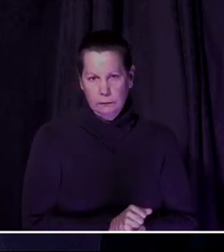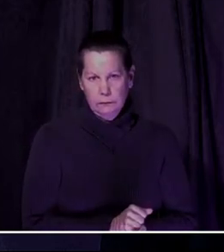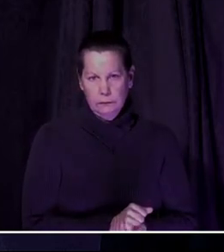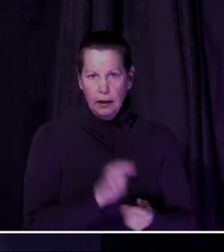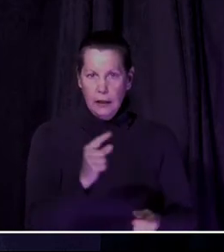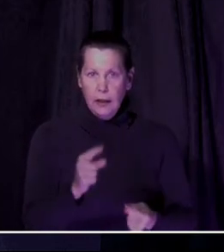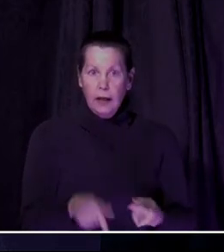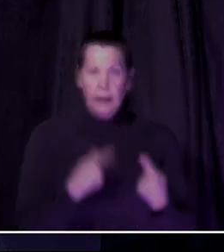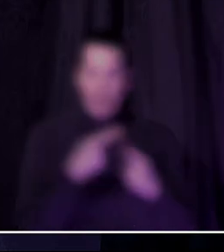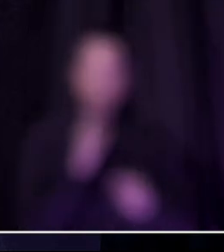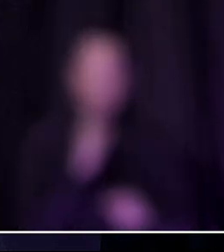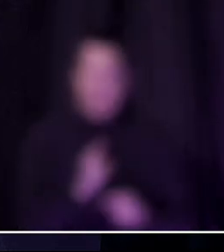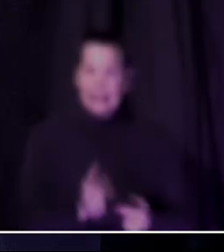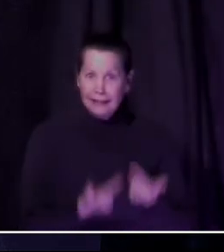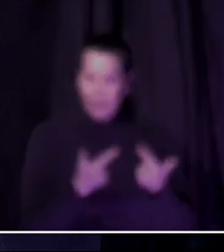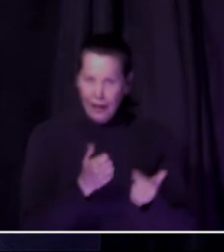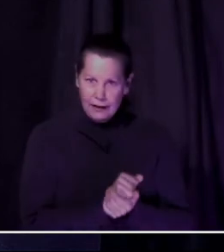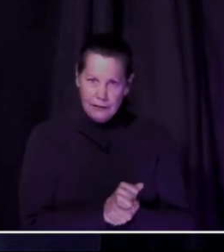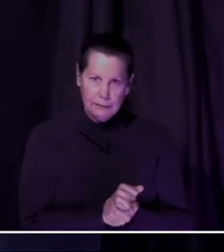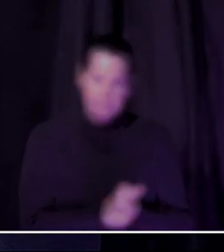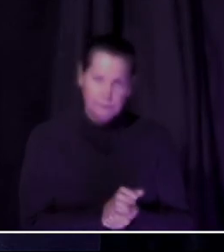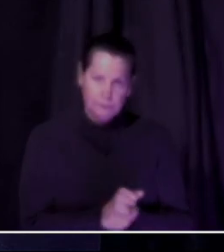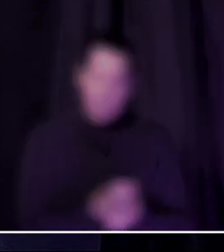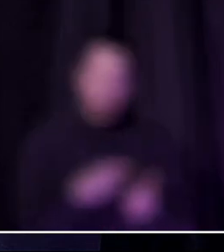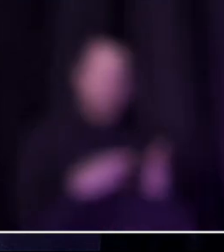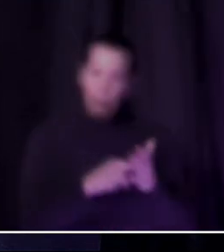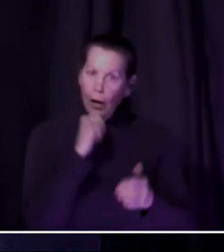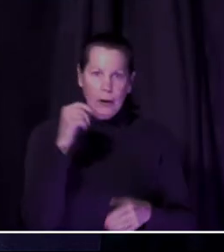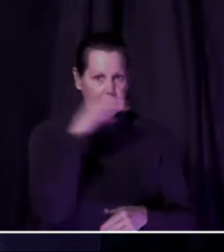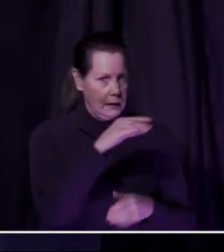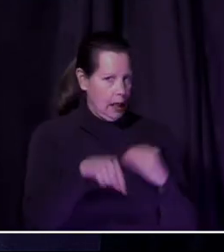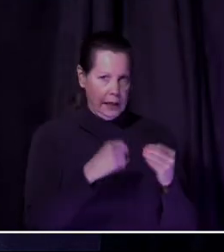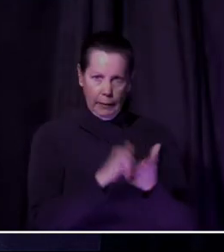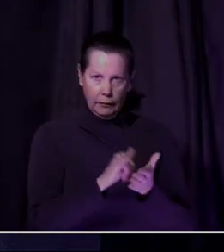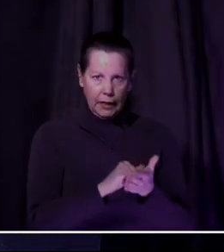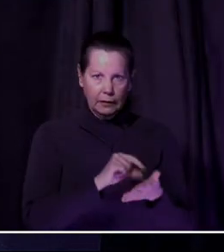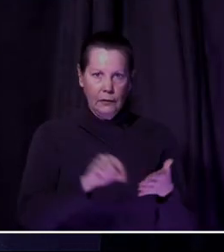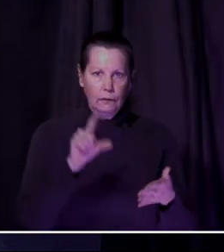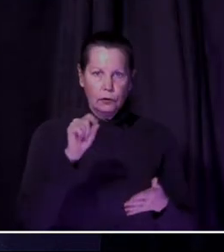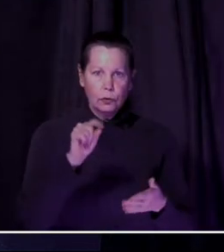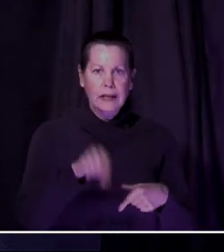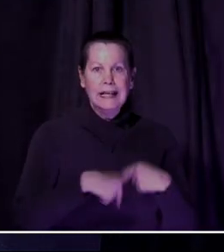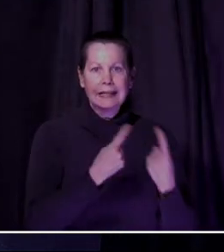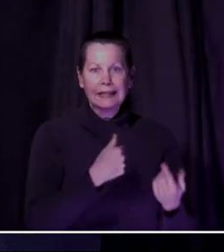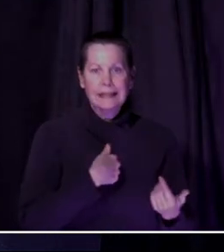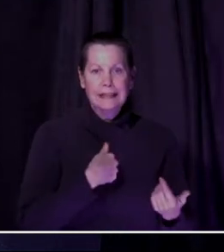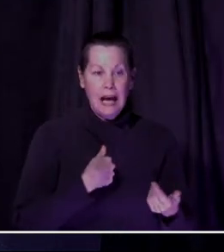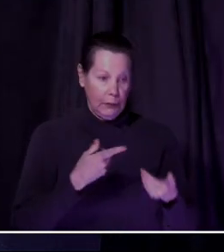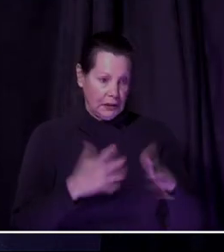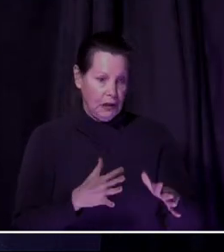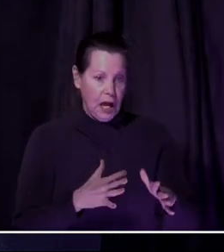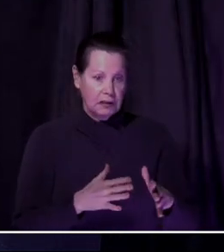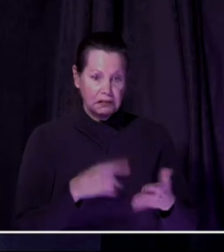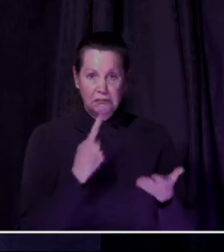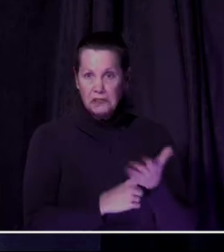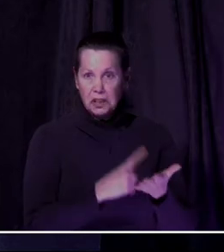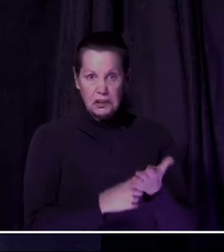Lifepoint, he is alive. And Paul wasn't lying about that. And then verse 20, since I was at loss in a